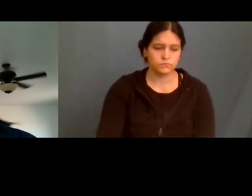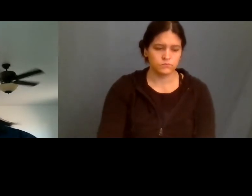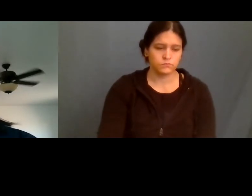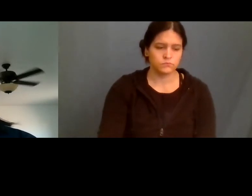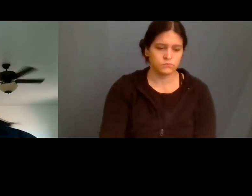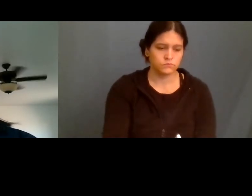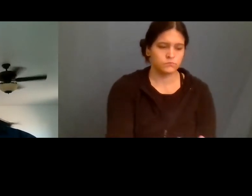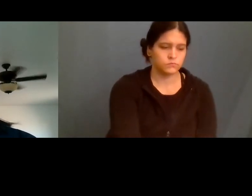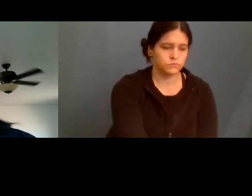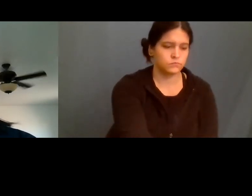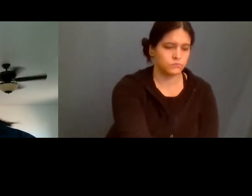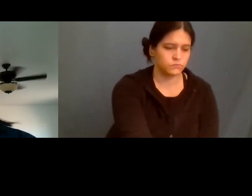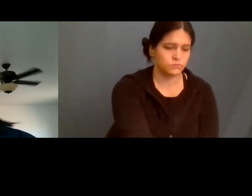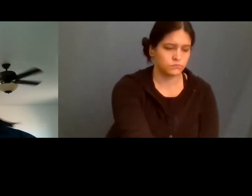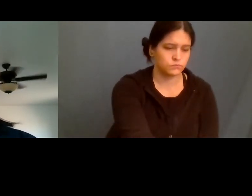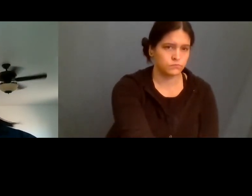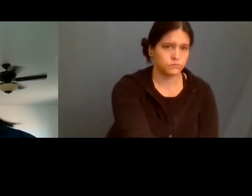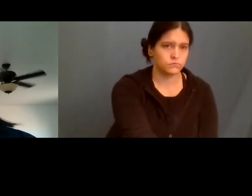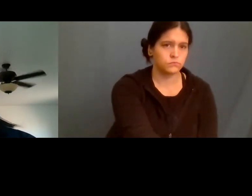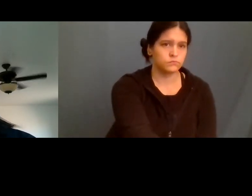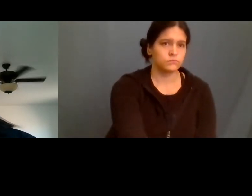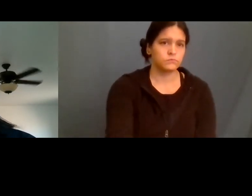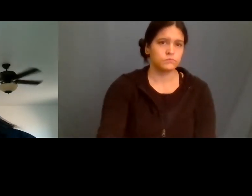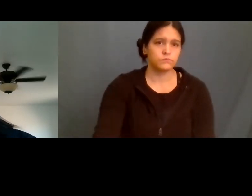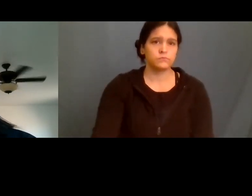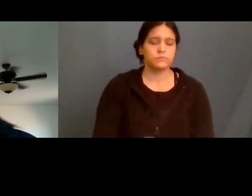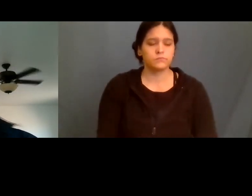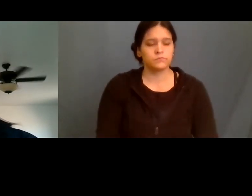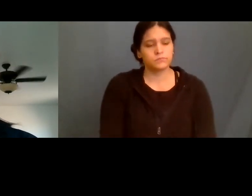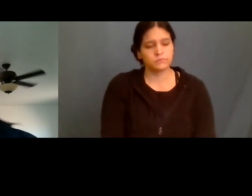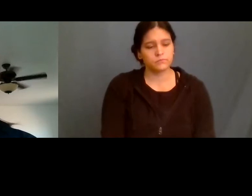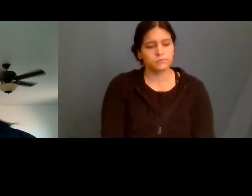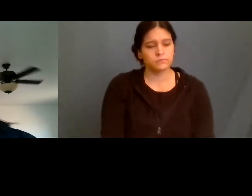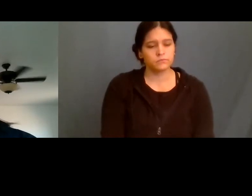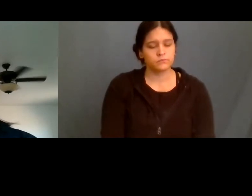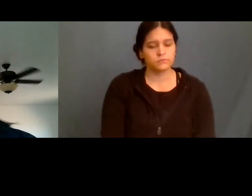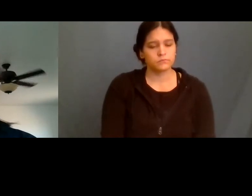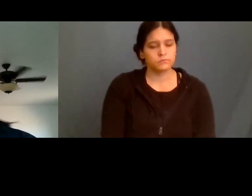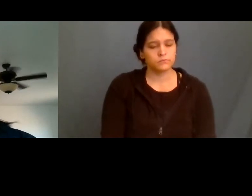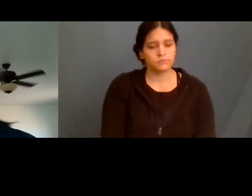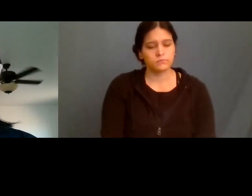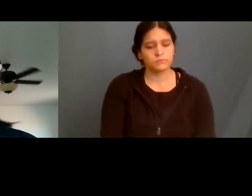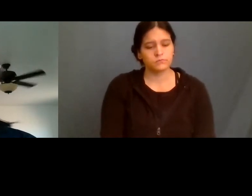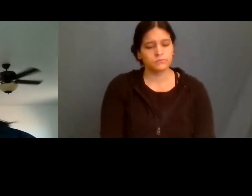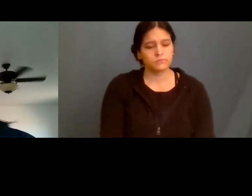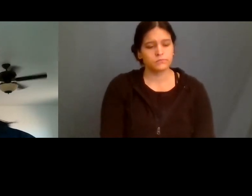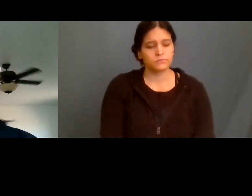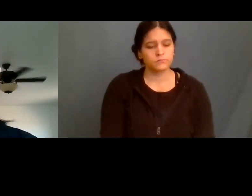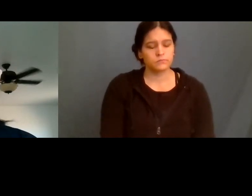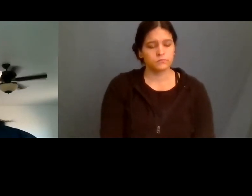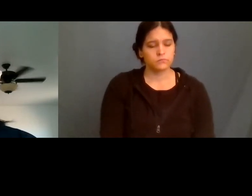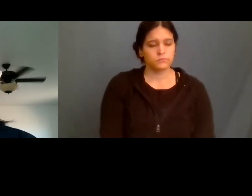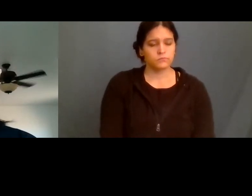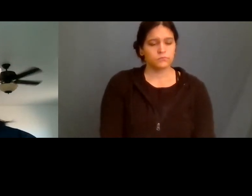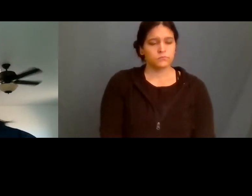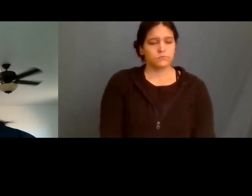as a sitter. I've been glad that Rishi Chatajuk a day this Azna vastly.